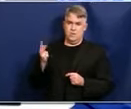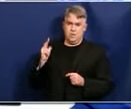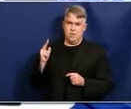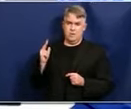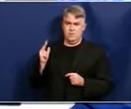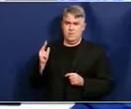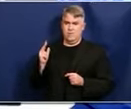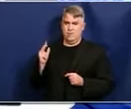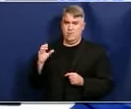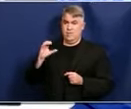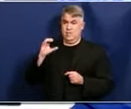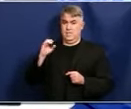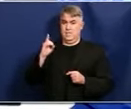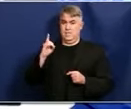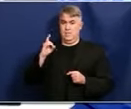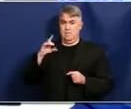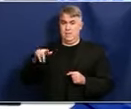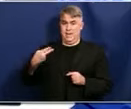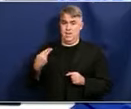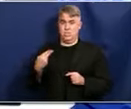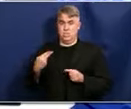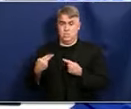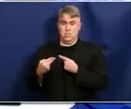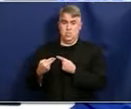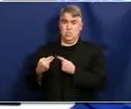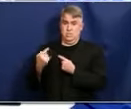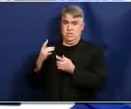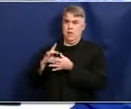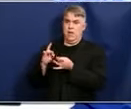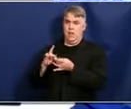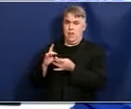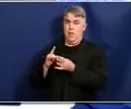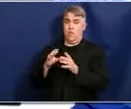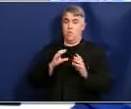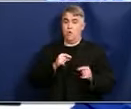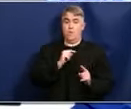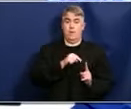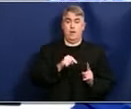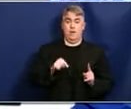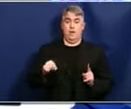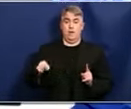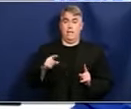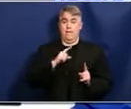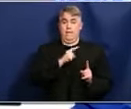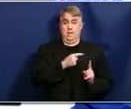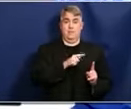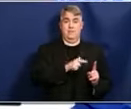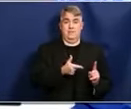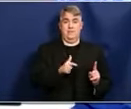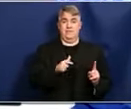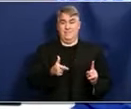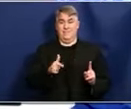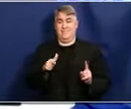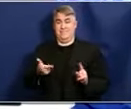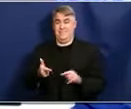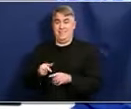CDPH basically said that after these 3 categories that we're currently vaccinating, we would go to